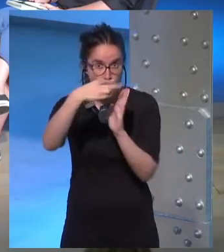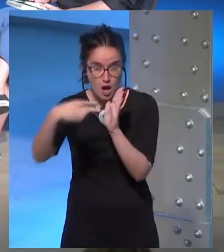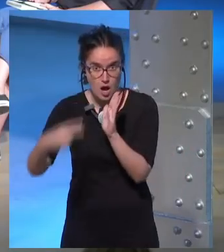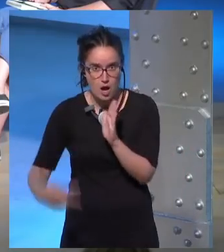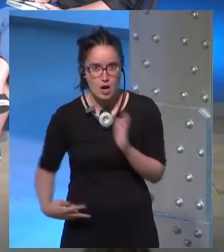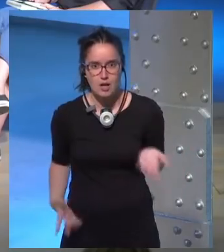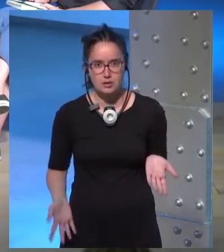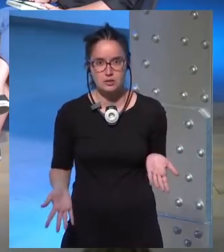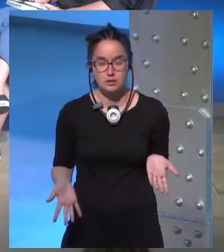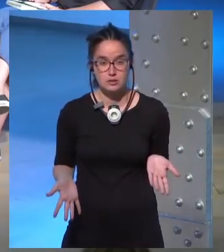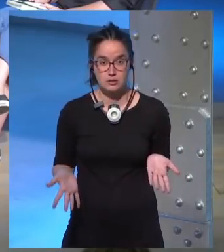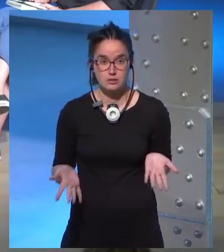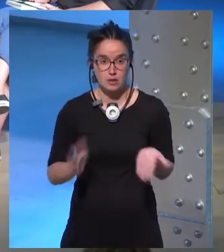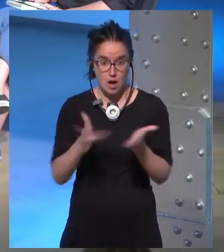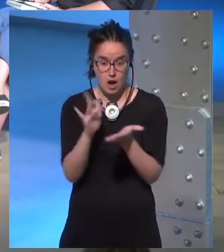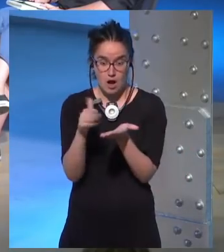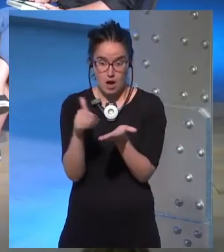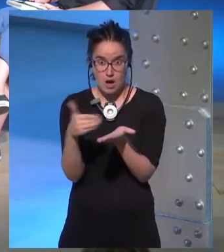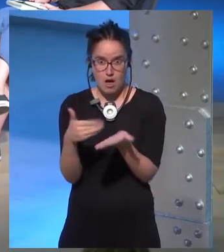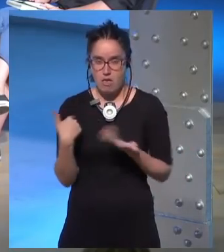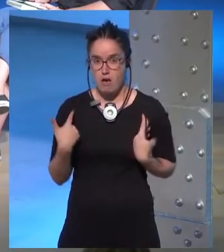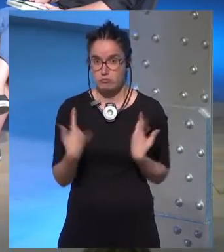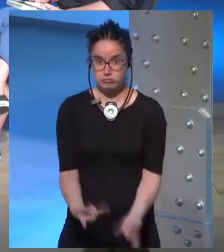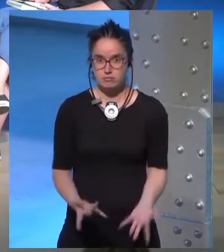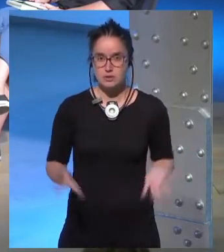reading until 3 in the morning. I mean, I couldn't stop.